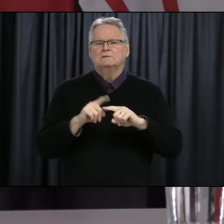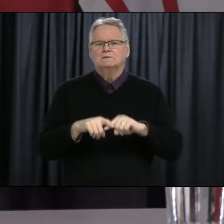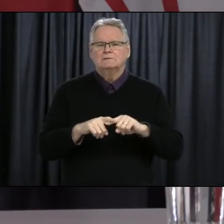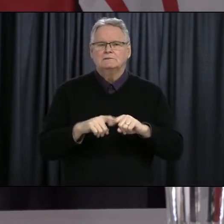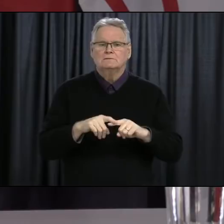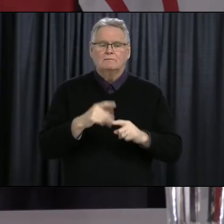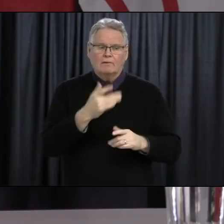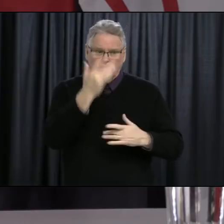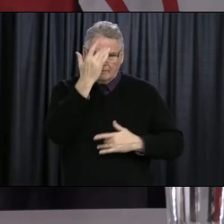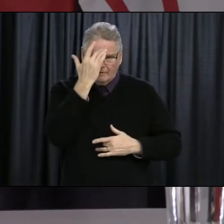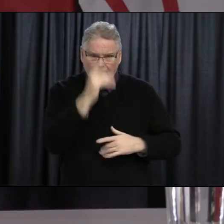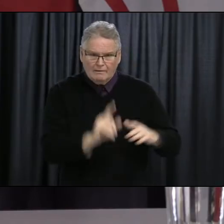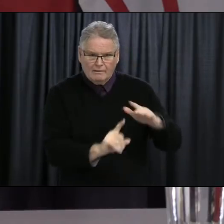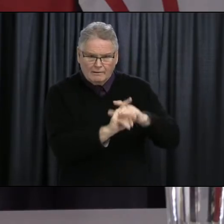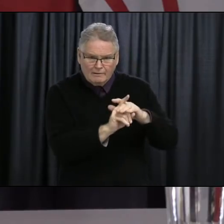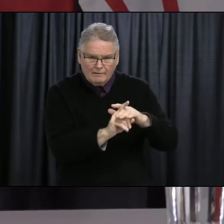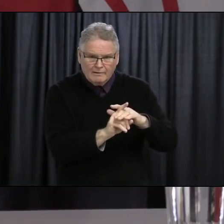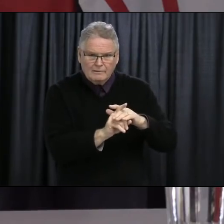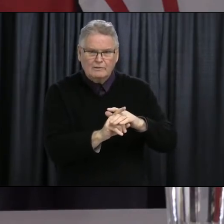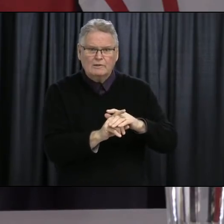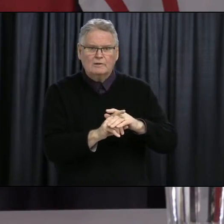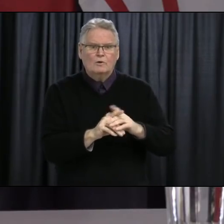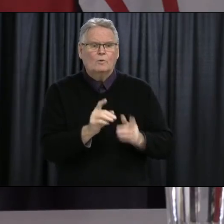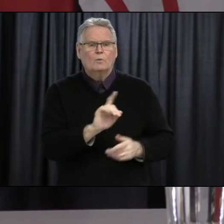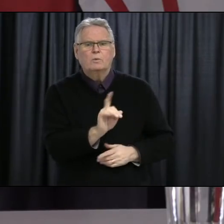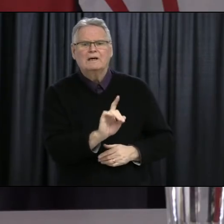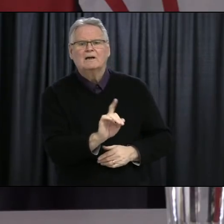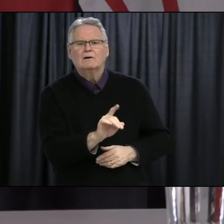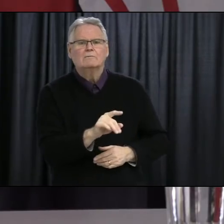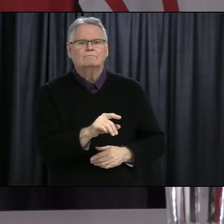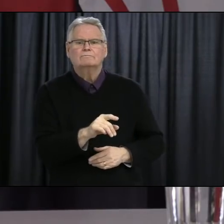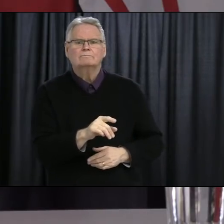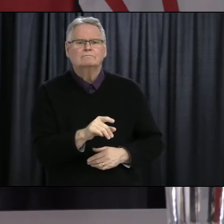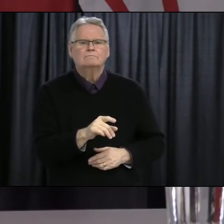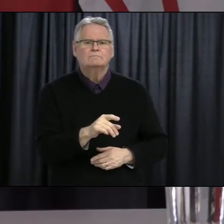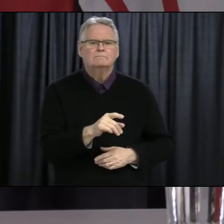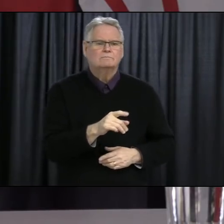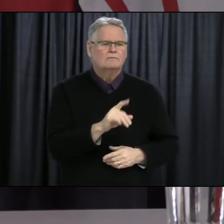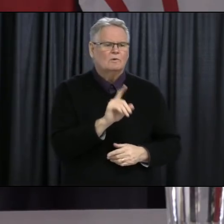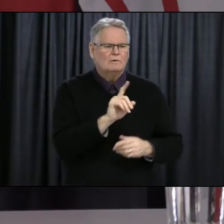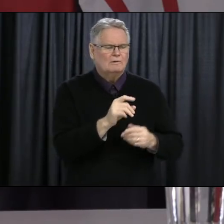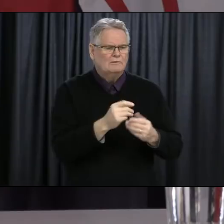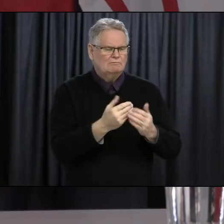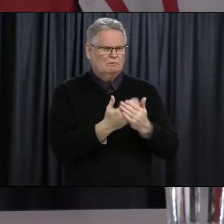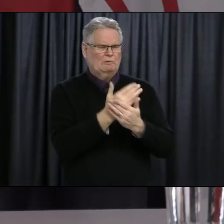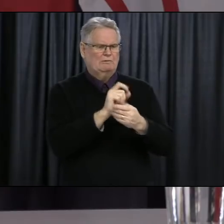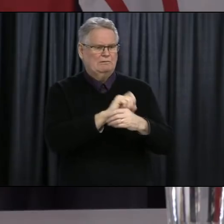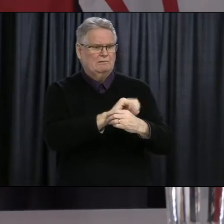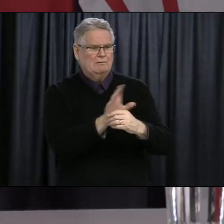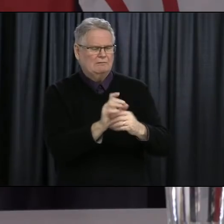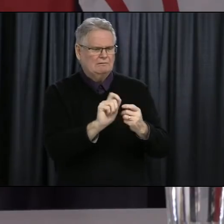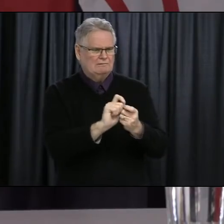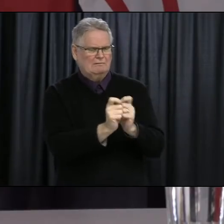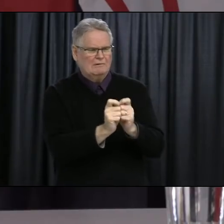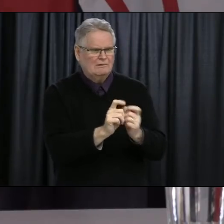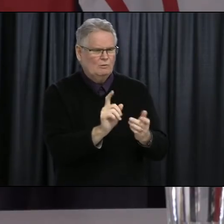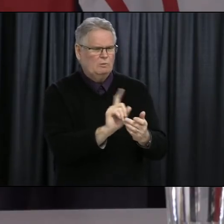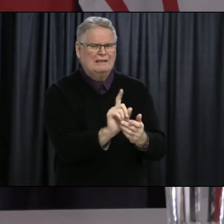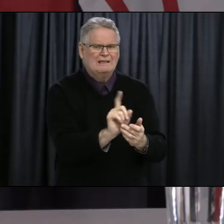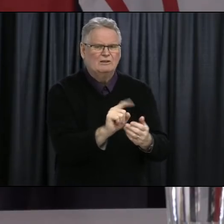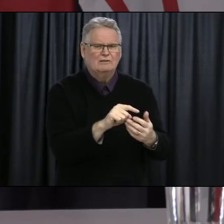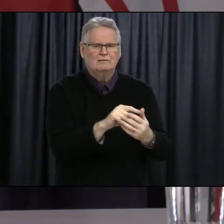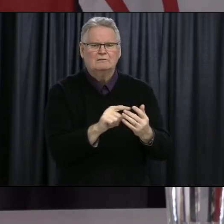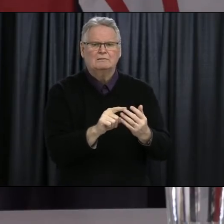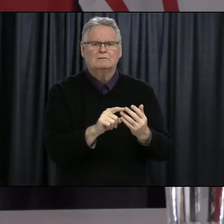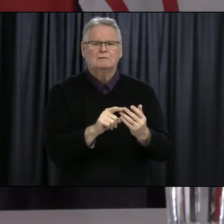direction, and we're able to keep those elementary and junior high schools open. But if not, there is a contingency